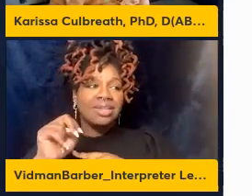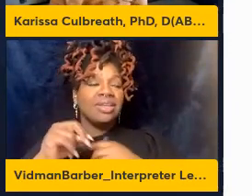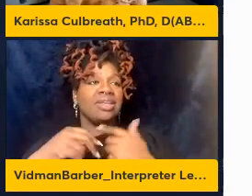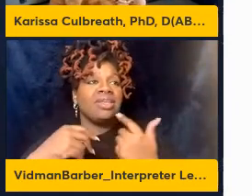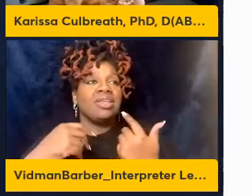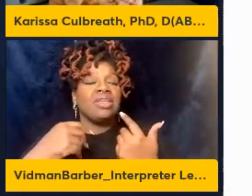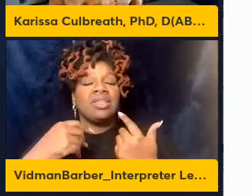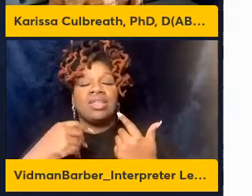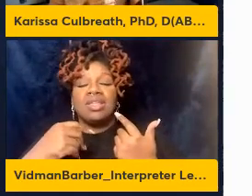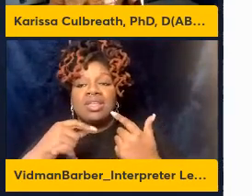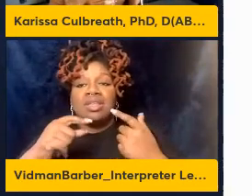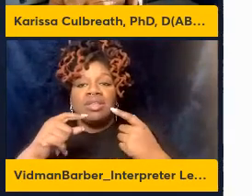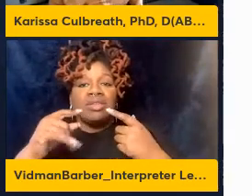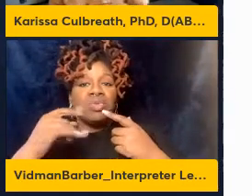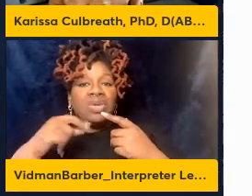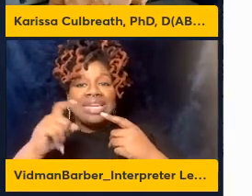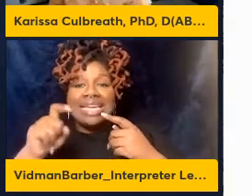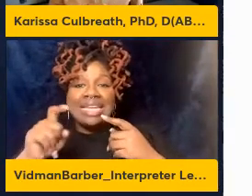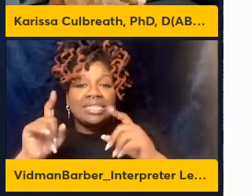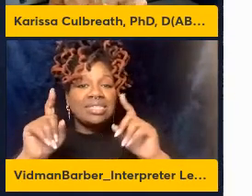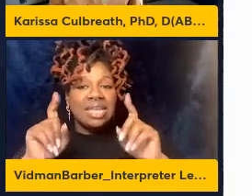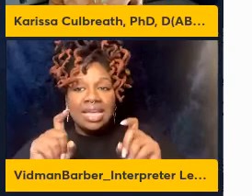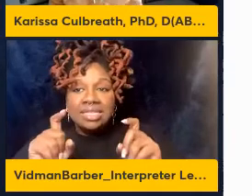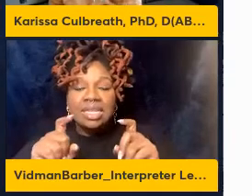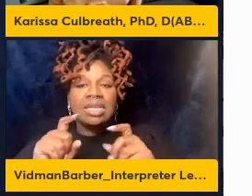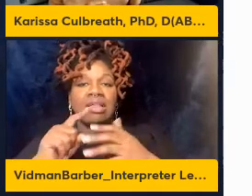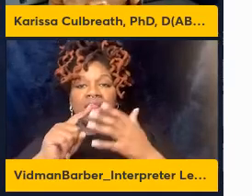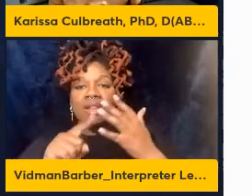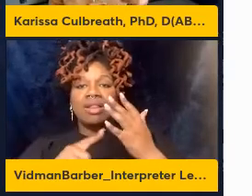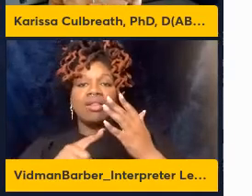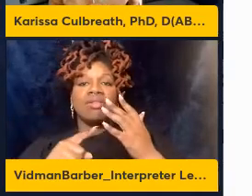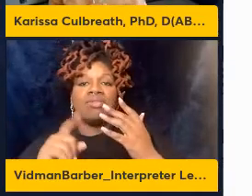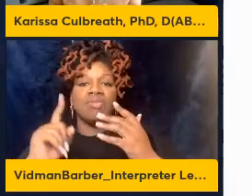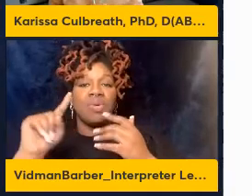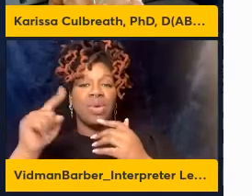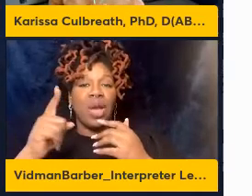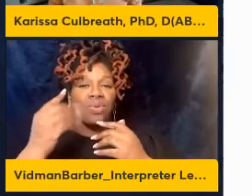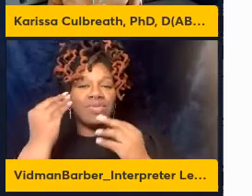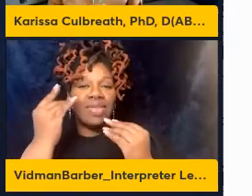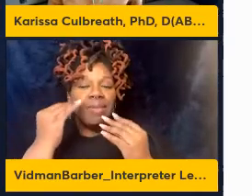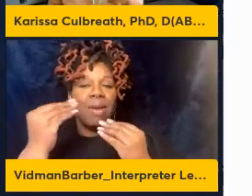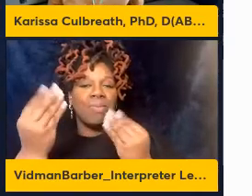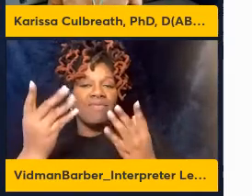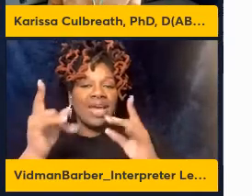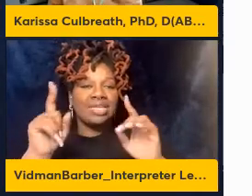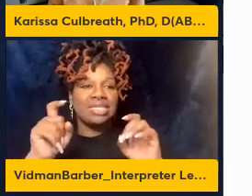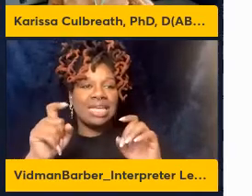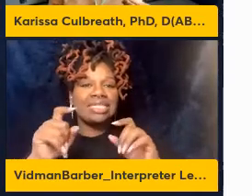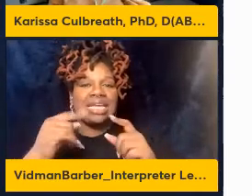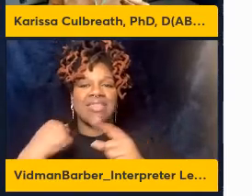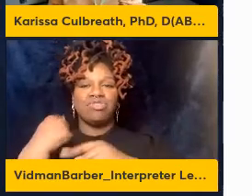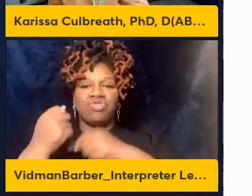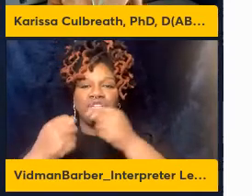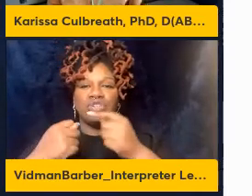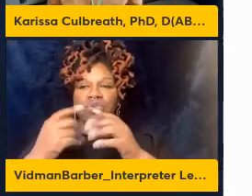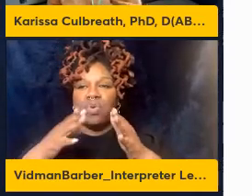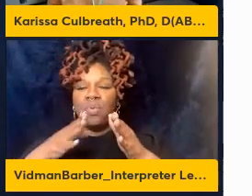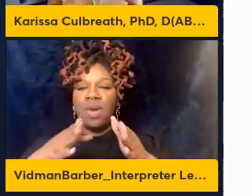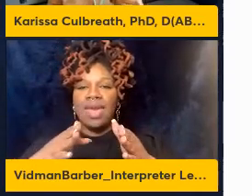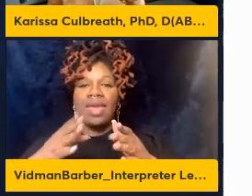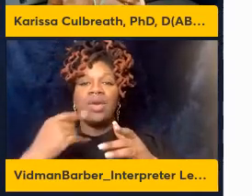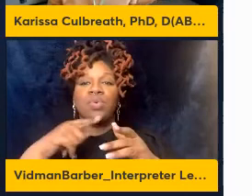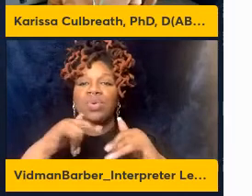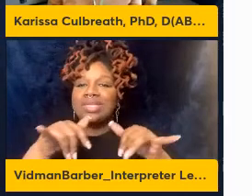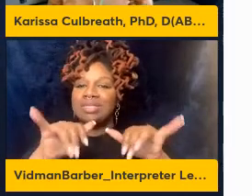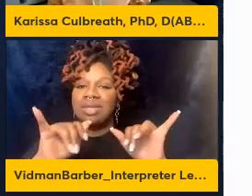needed testing. And when we only think about providing testing in the traditional spaces and through the traditional methods, we still